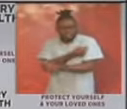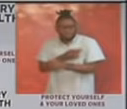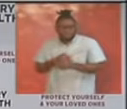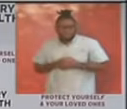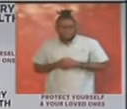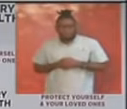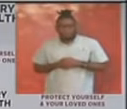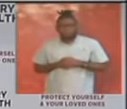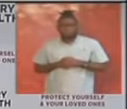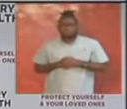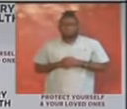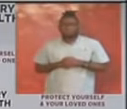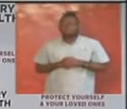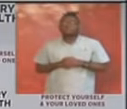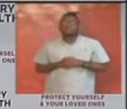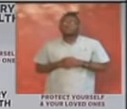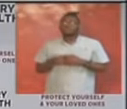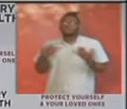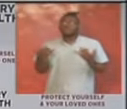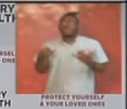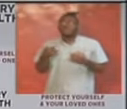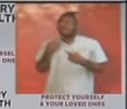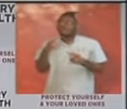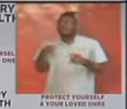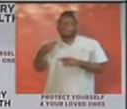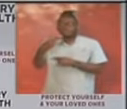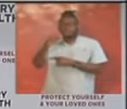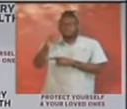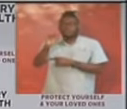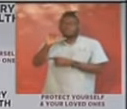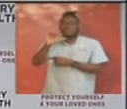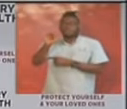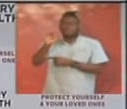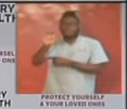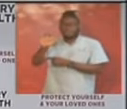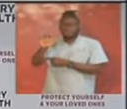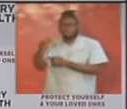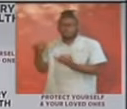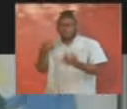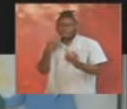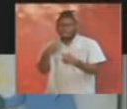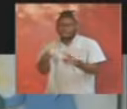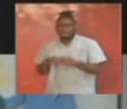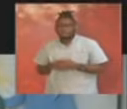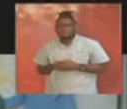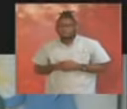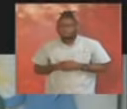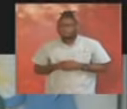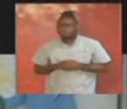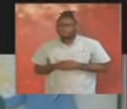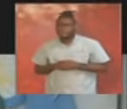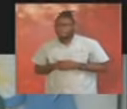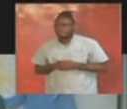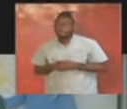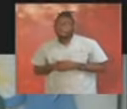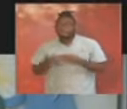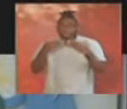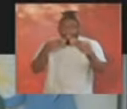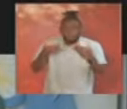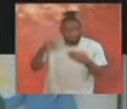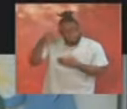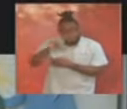Dr. Hoyt for a response to the first question, please. Hi, thank you for that question.